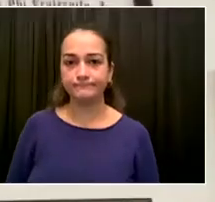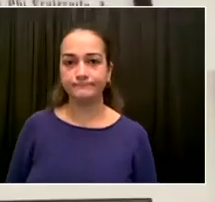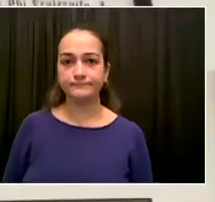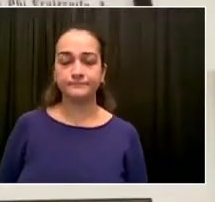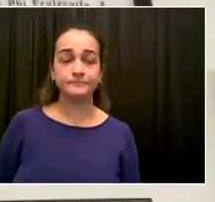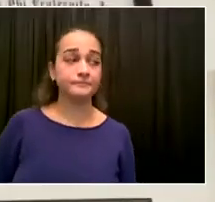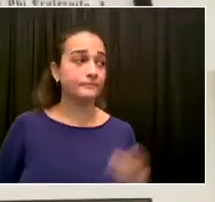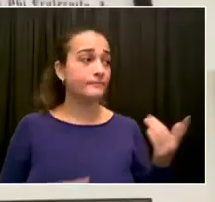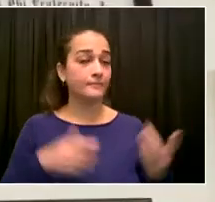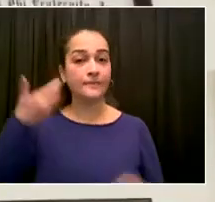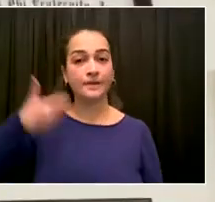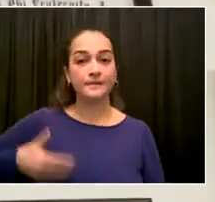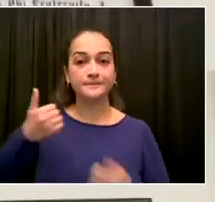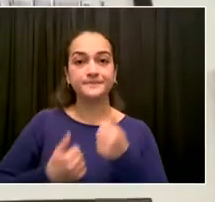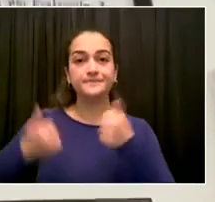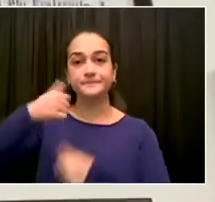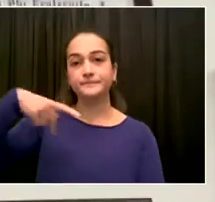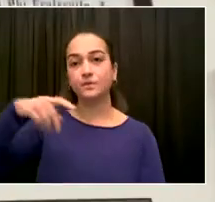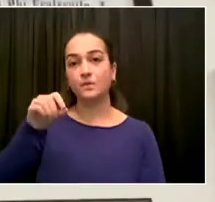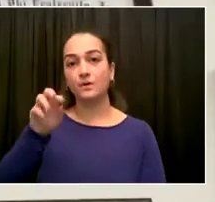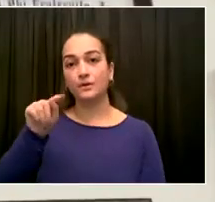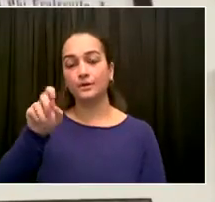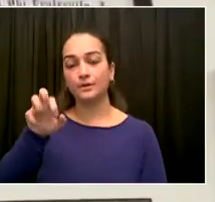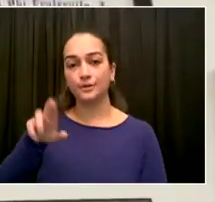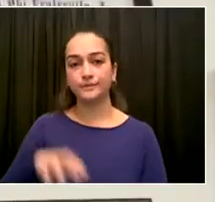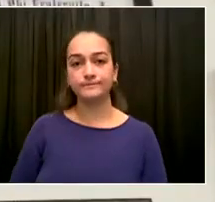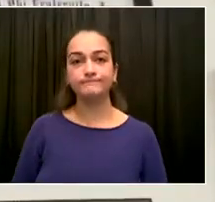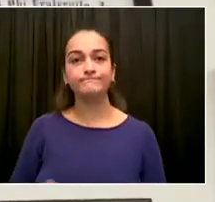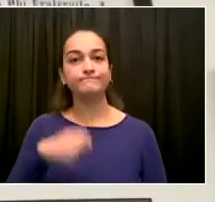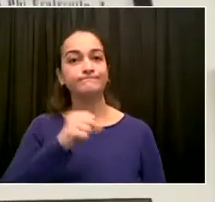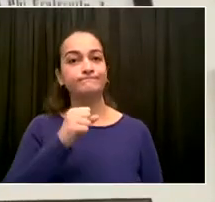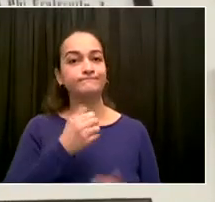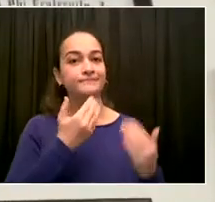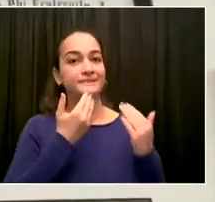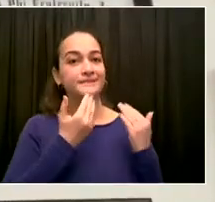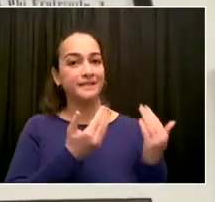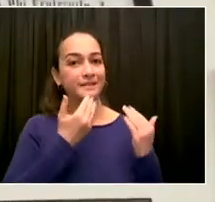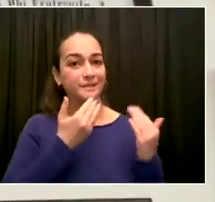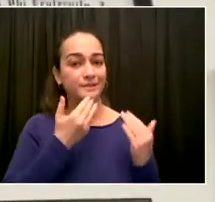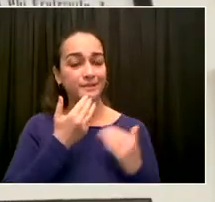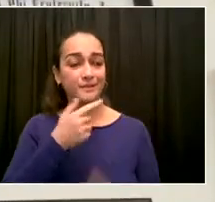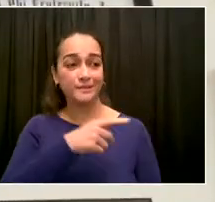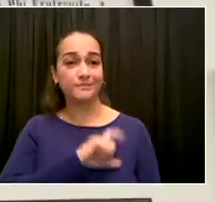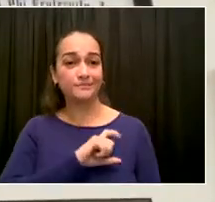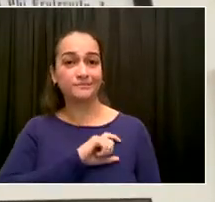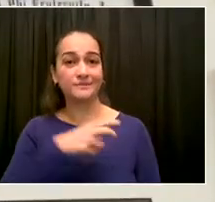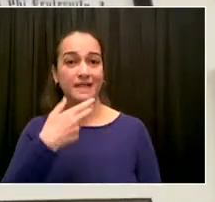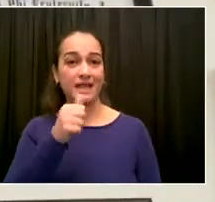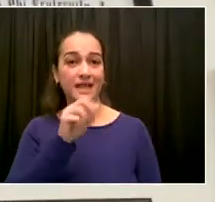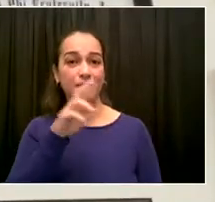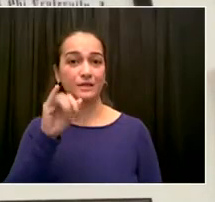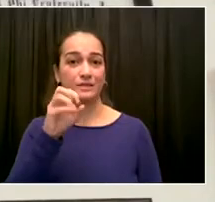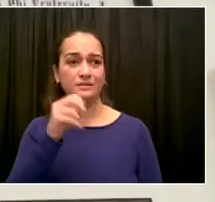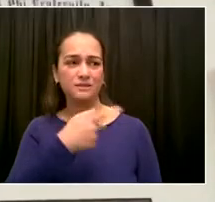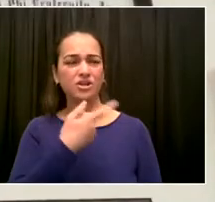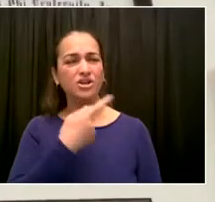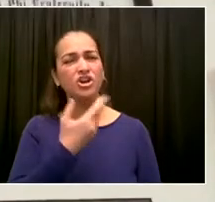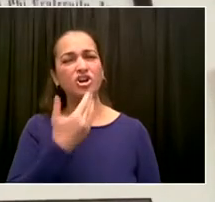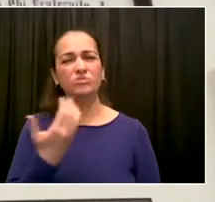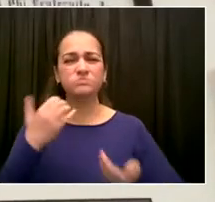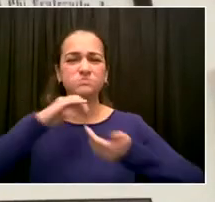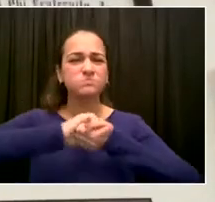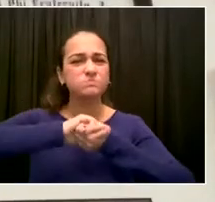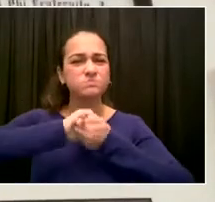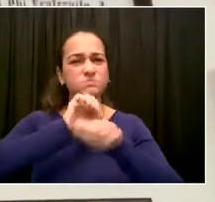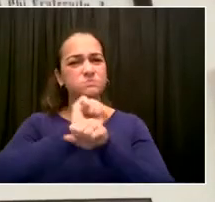NYPD, Chief Harrison, for their partnership. Our goal is to keep our students and communities safe together. And